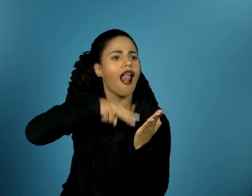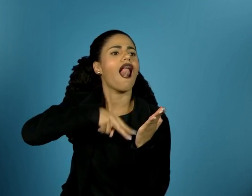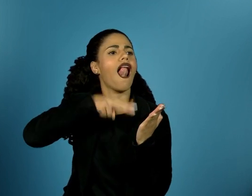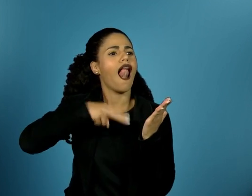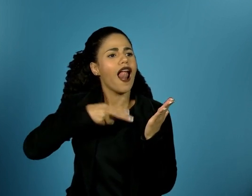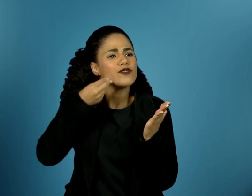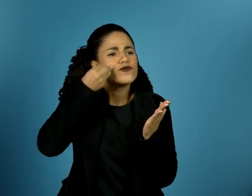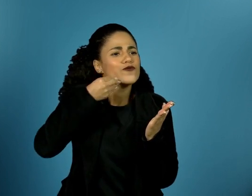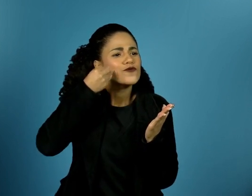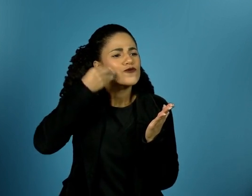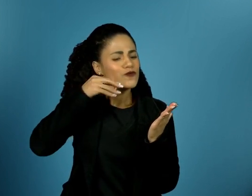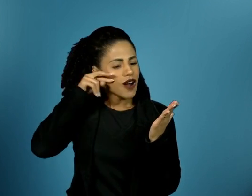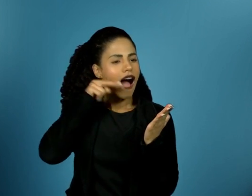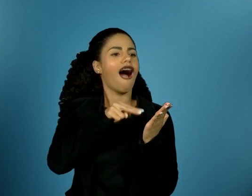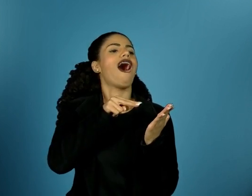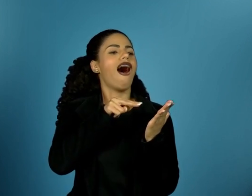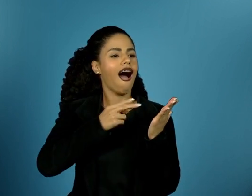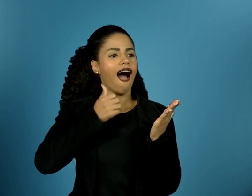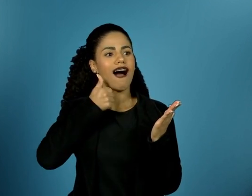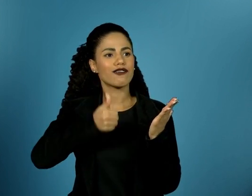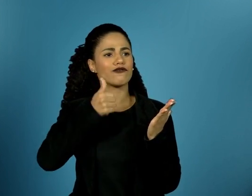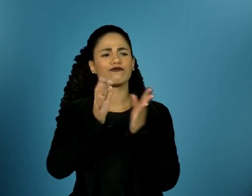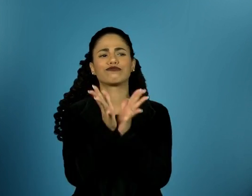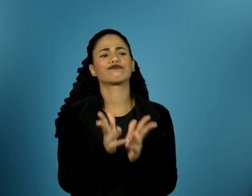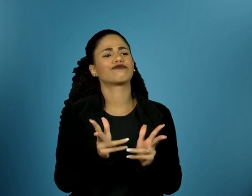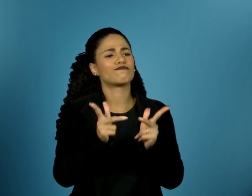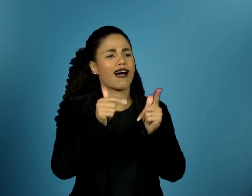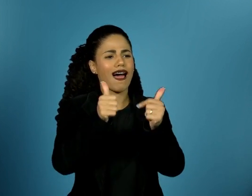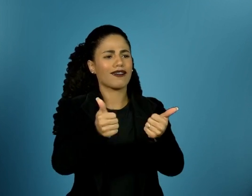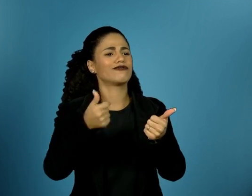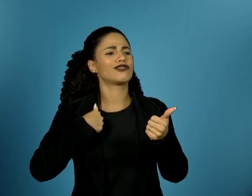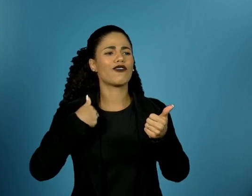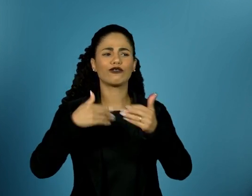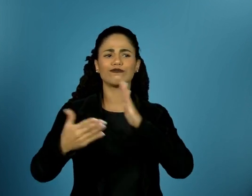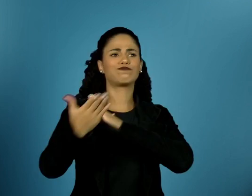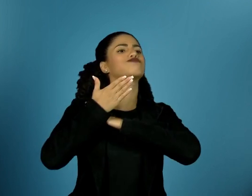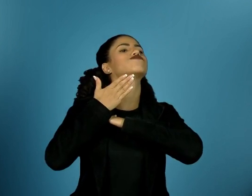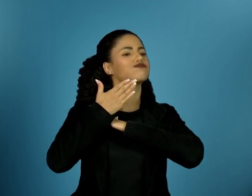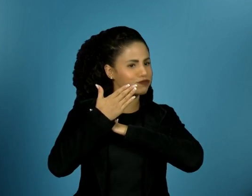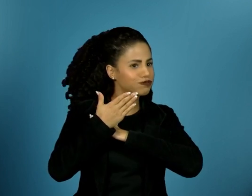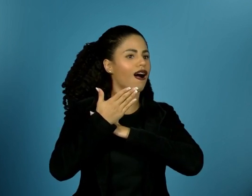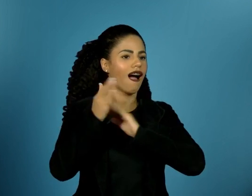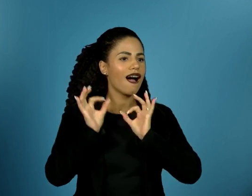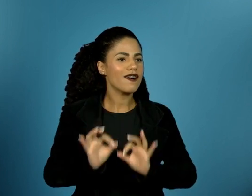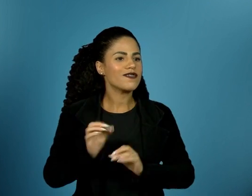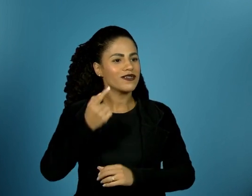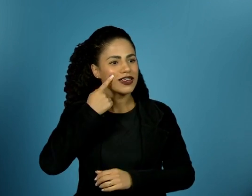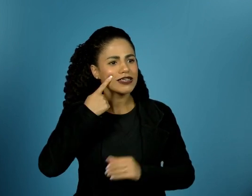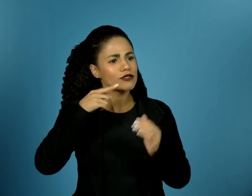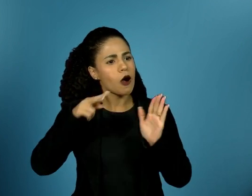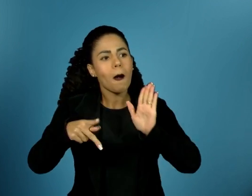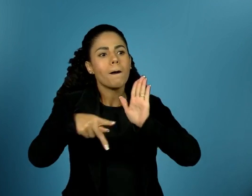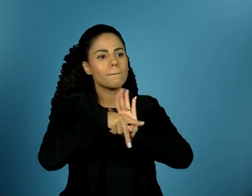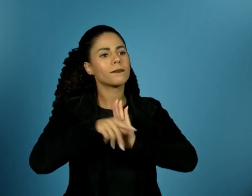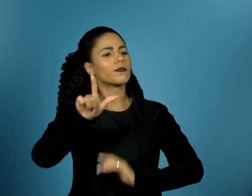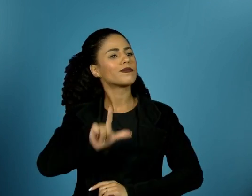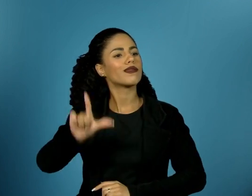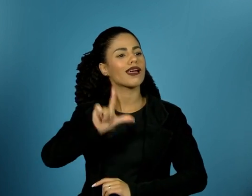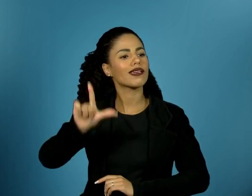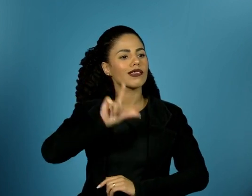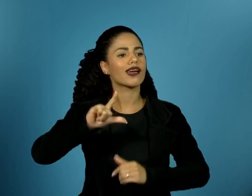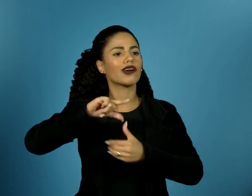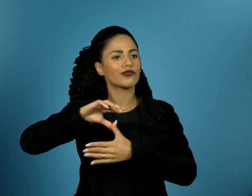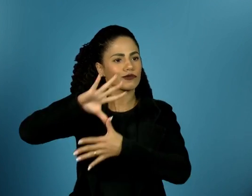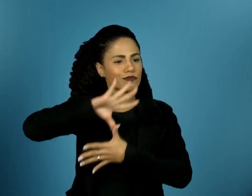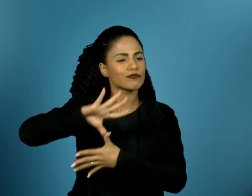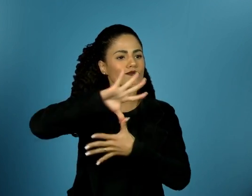experience. Bravo, Brazil. It exceeded my expectations. This should be part of the Western literature canon. I wish I had